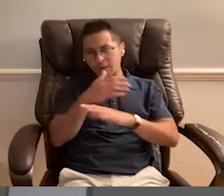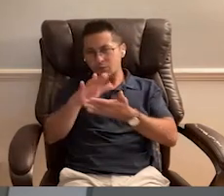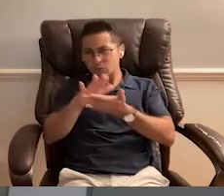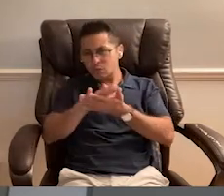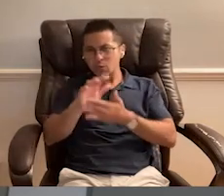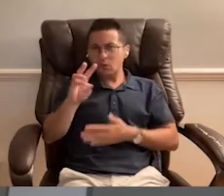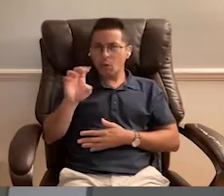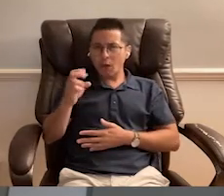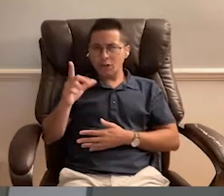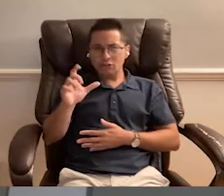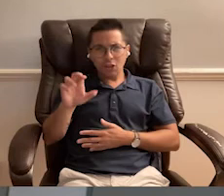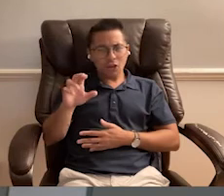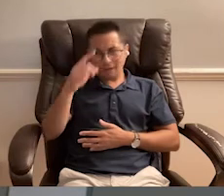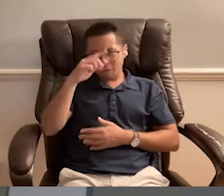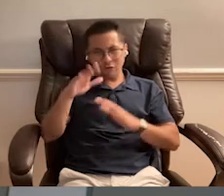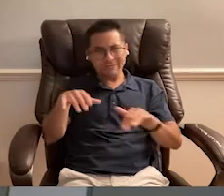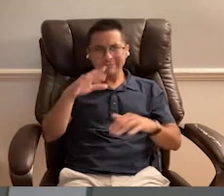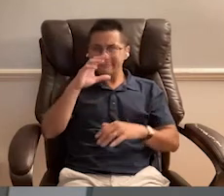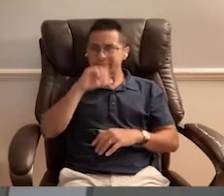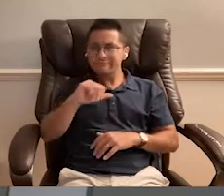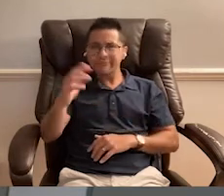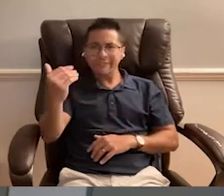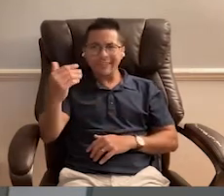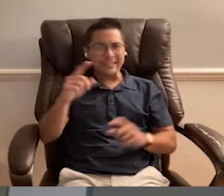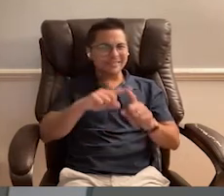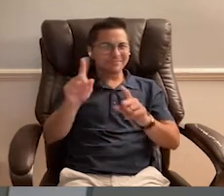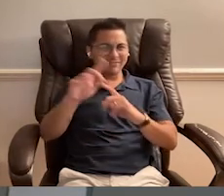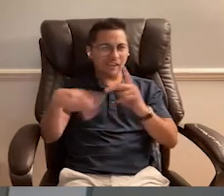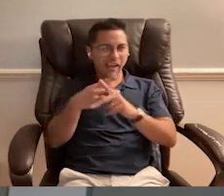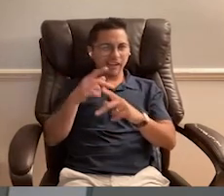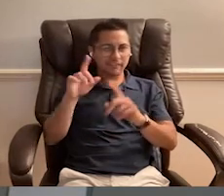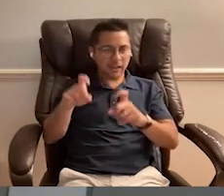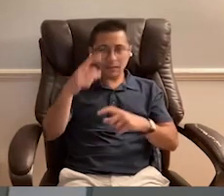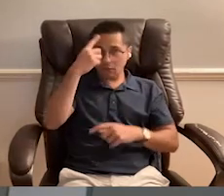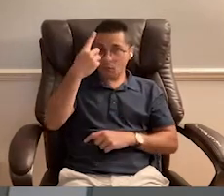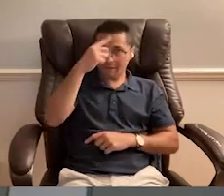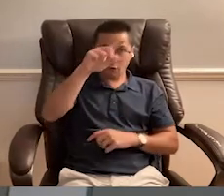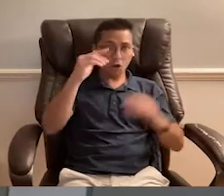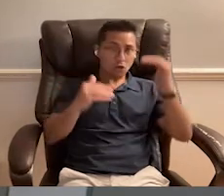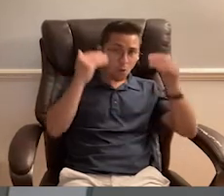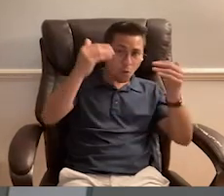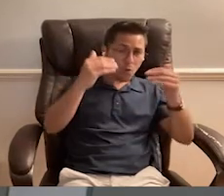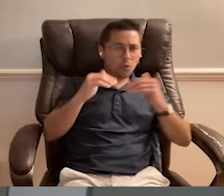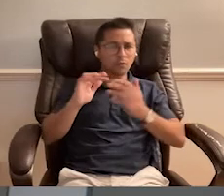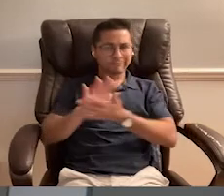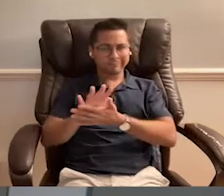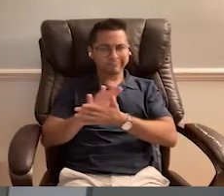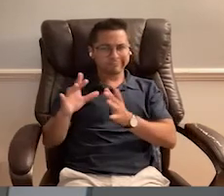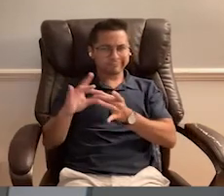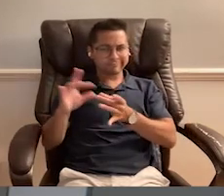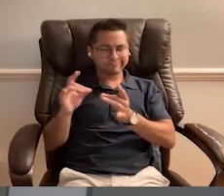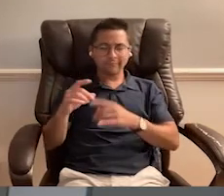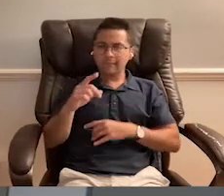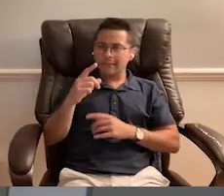tests, and there are Wechsler for preschool, Wechsler for children up to the age of 15. There's different types of Wechslers. There's also one for